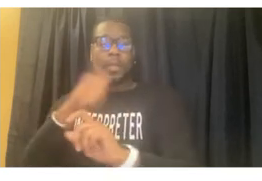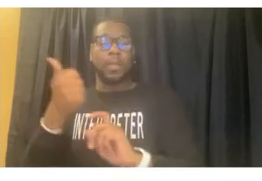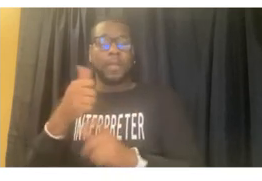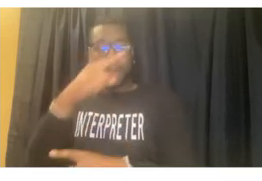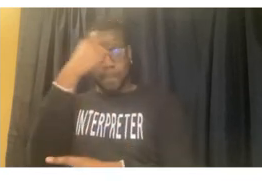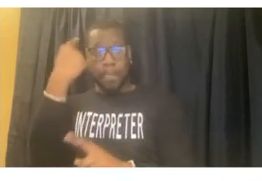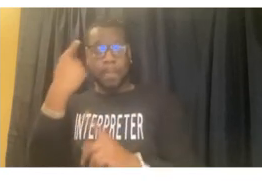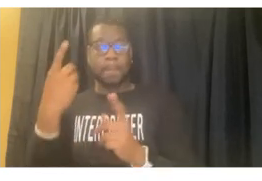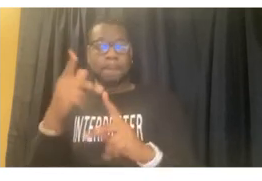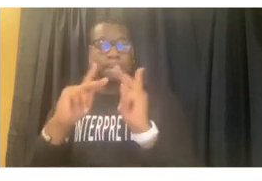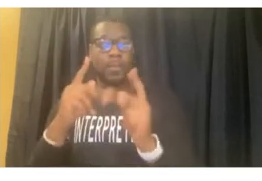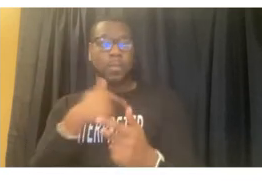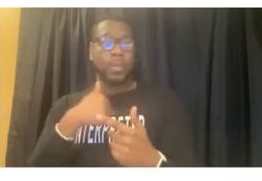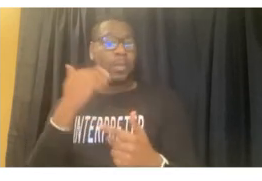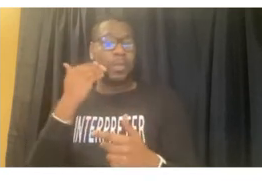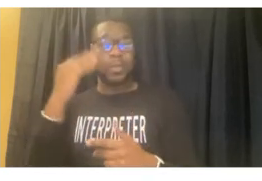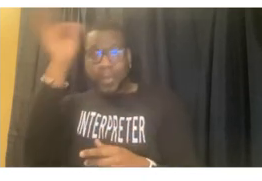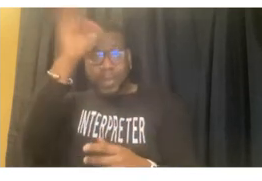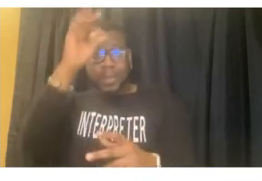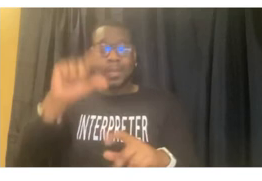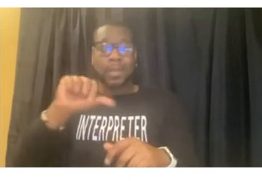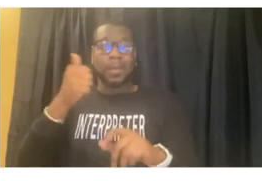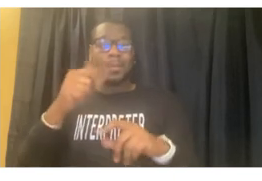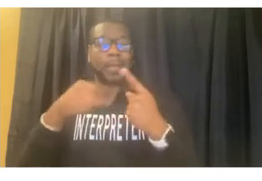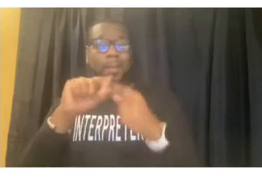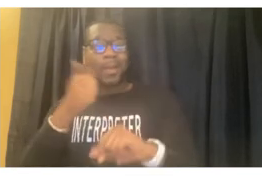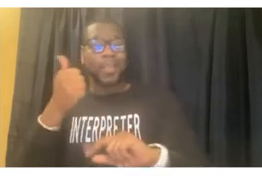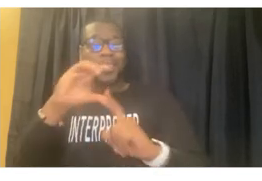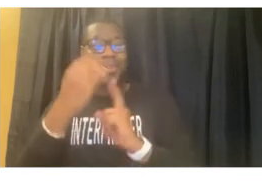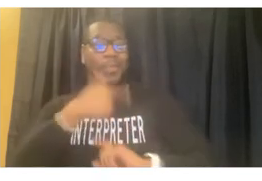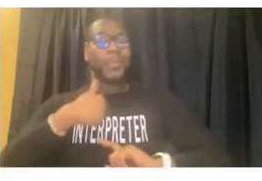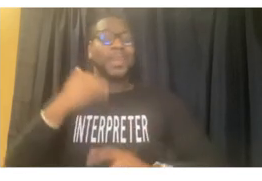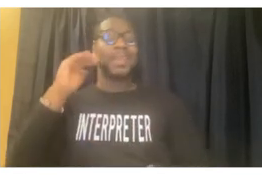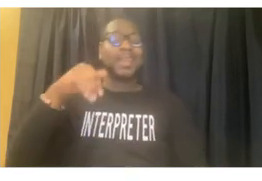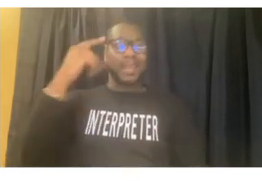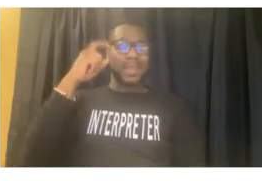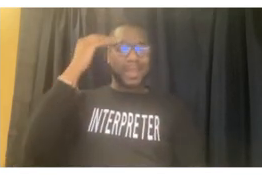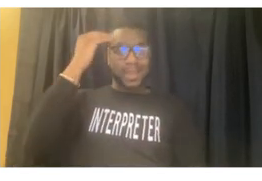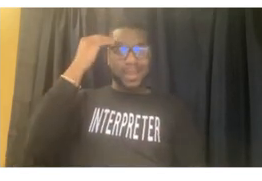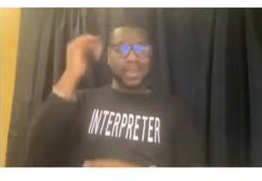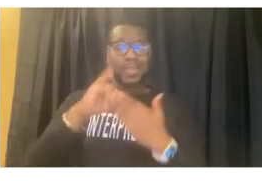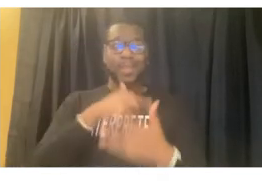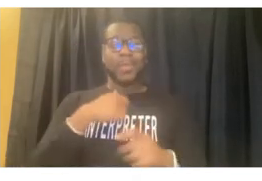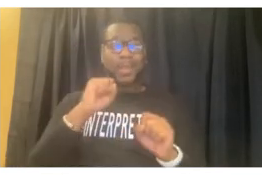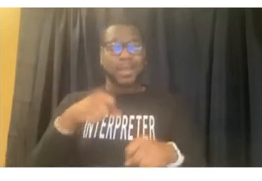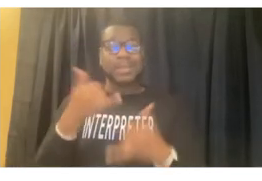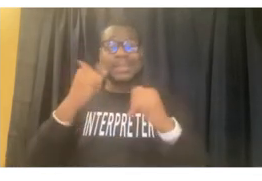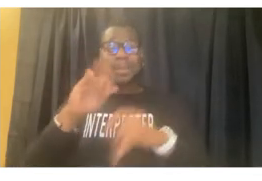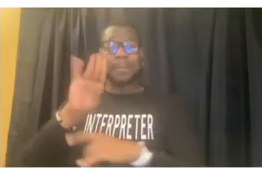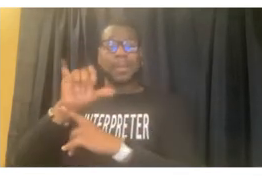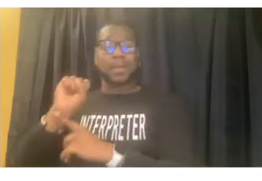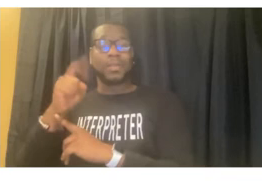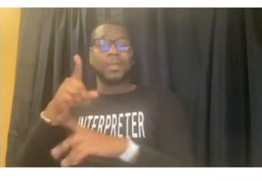cultures. And it's important for us to be able to acknowledge those things, that we can still be biased and prejudiced to other cultures, and that we need to